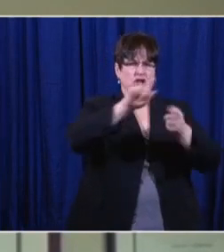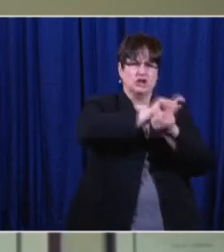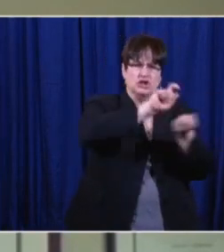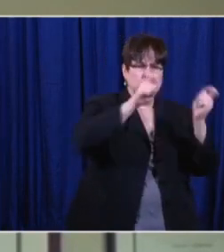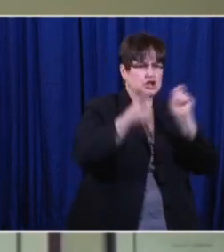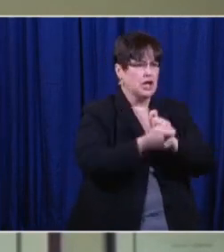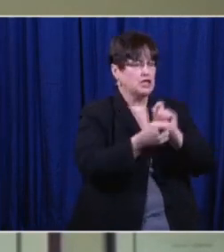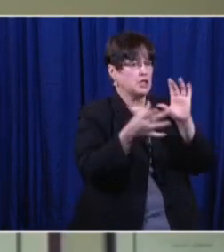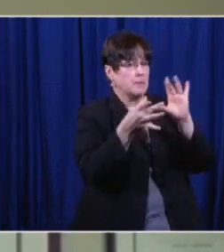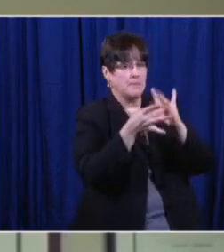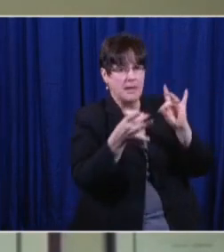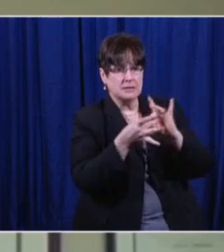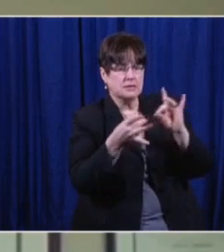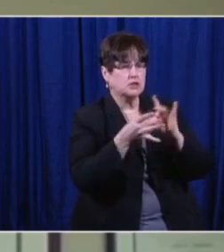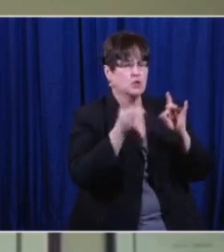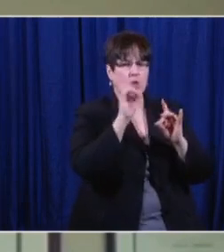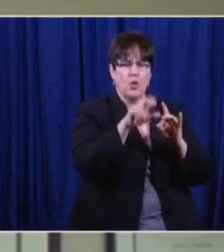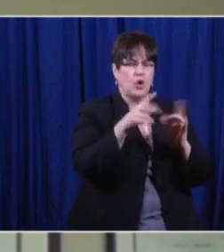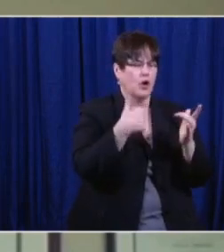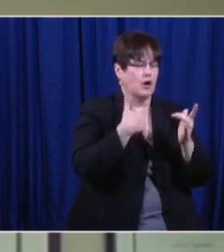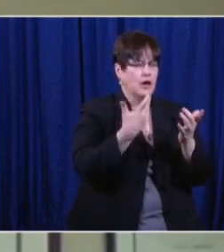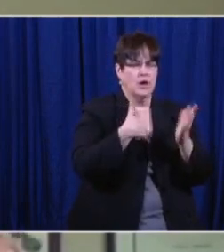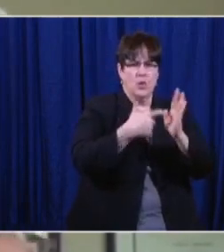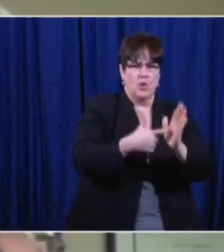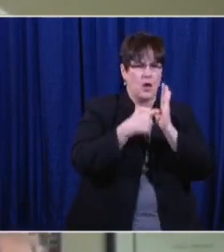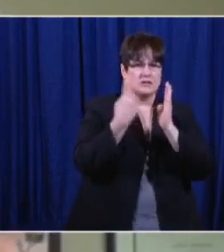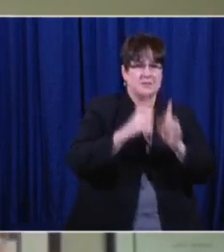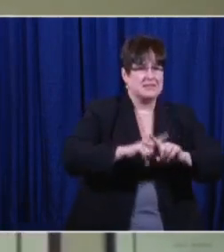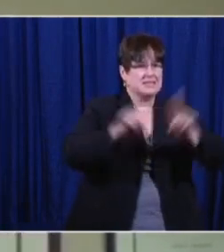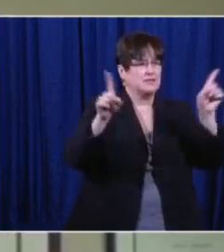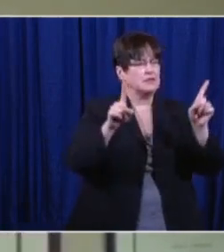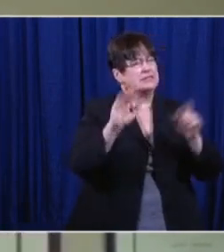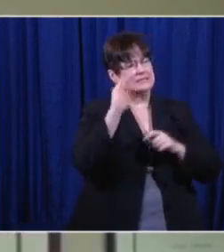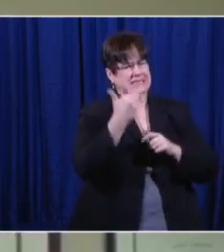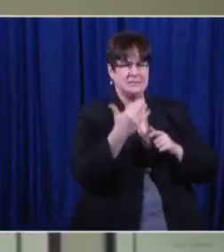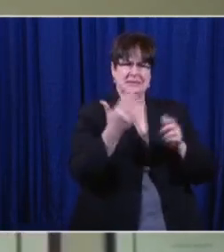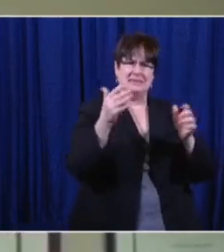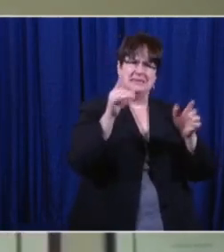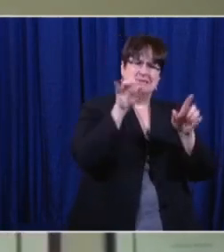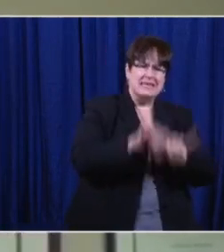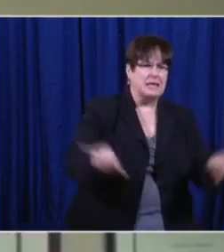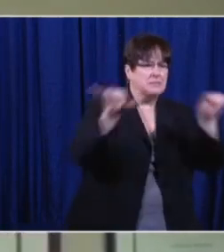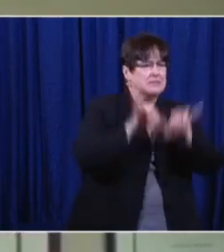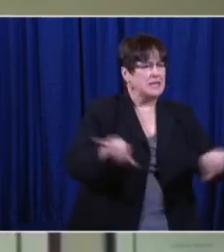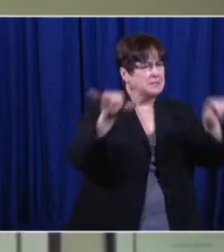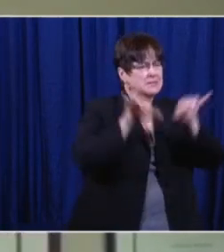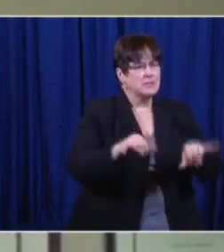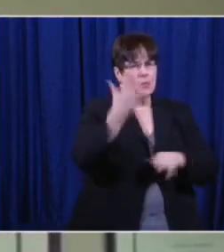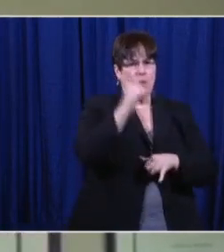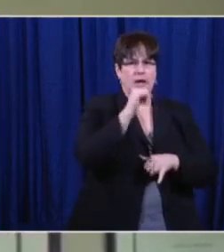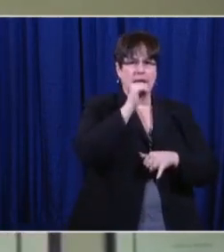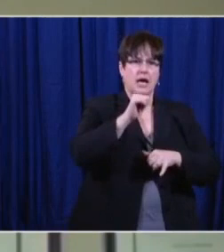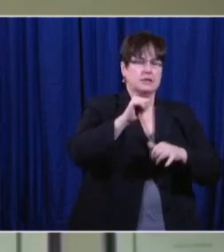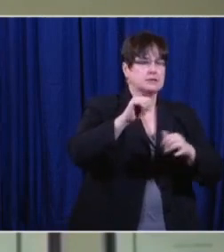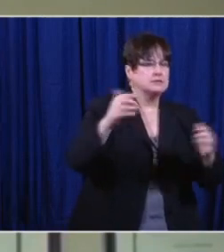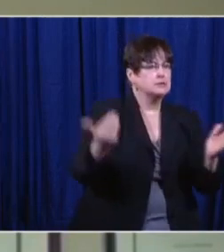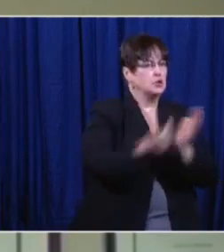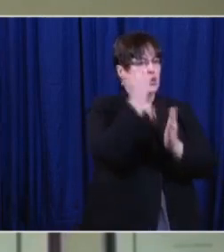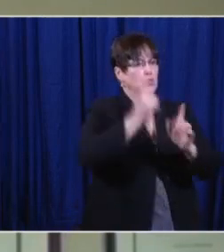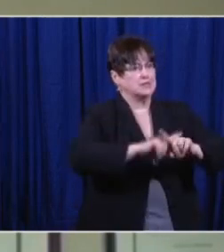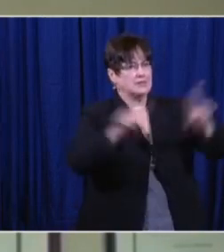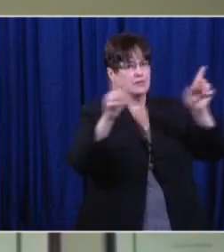still repeating the same stuff? Well, thank you. I appreciate the question. First, let me say that while we